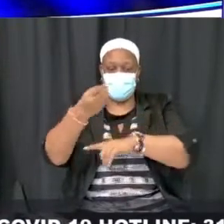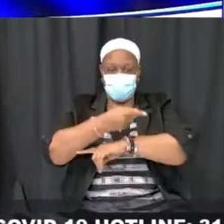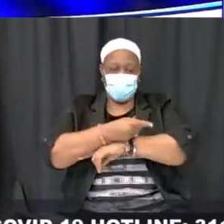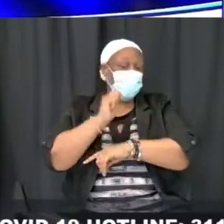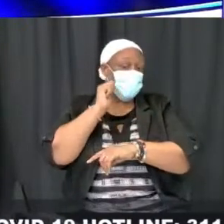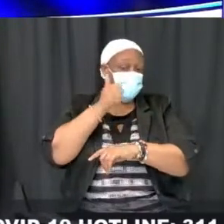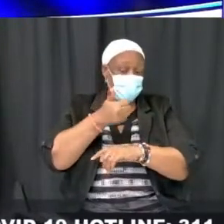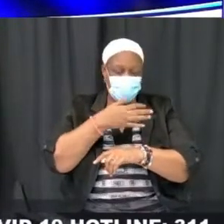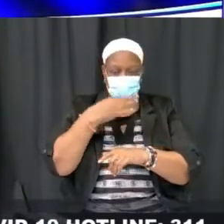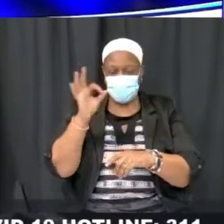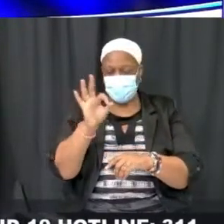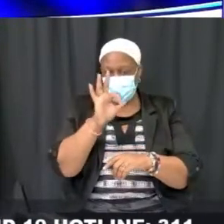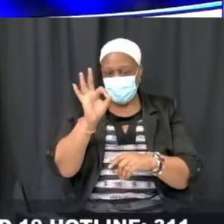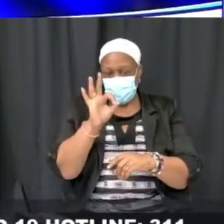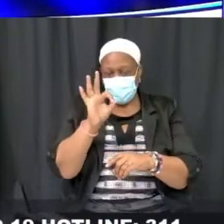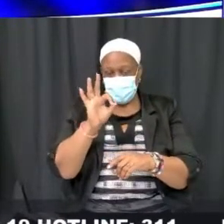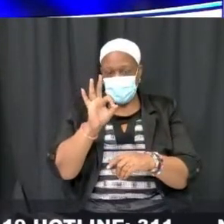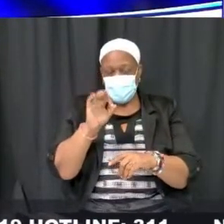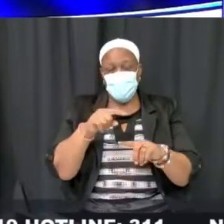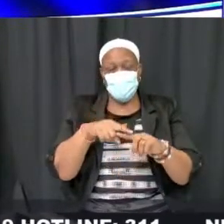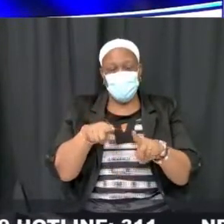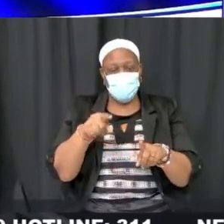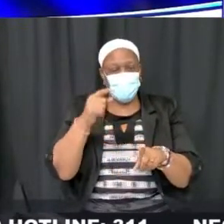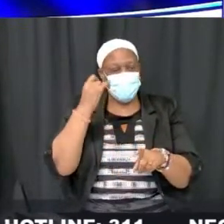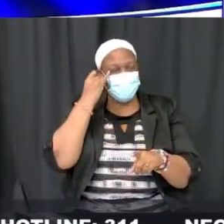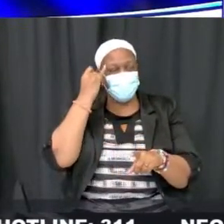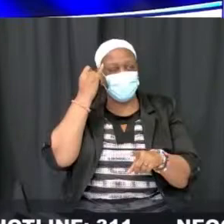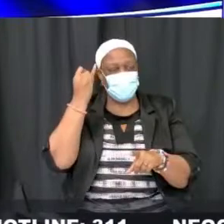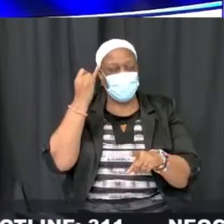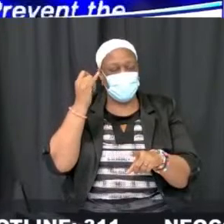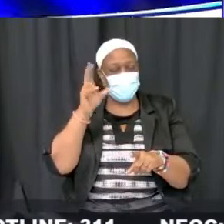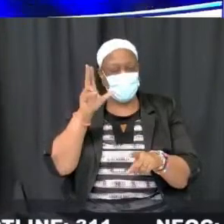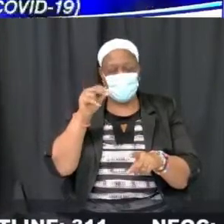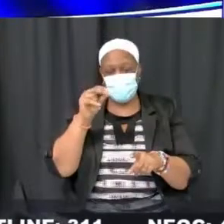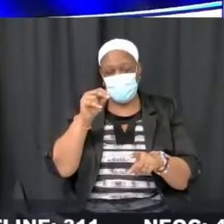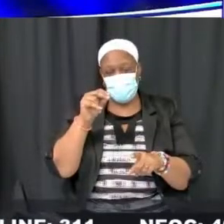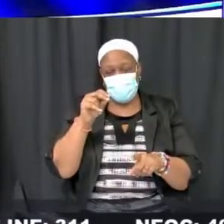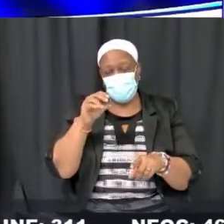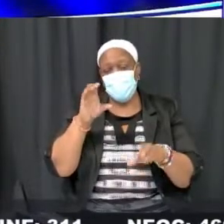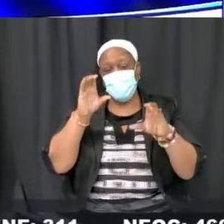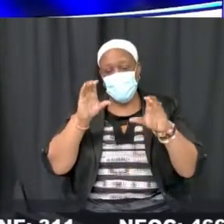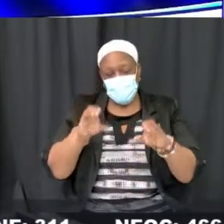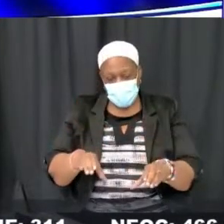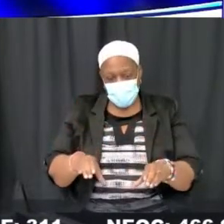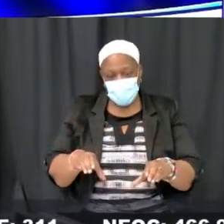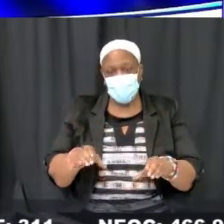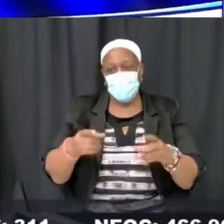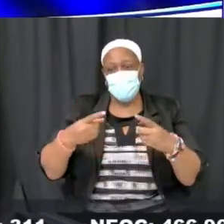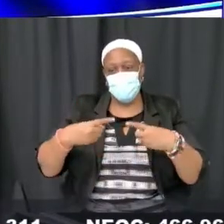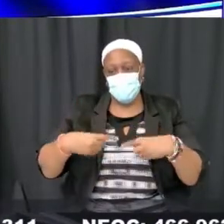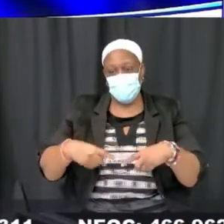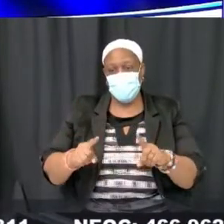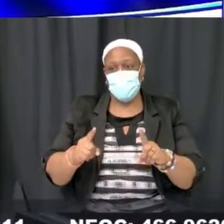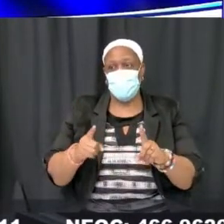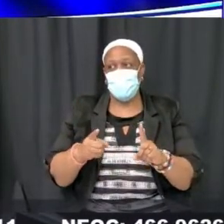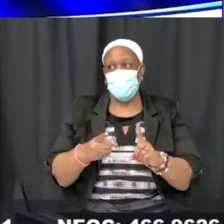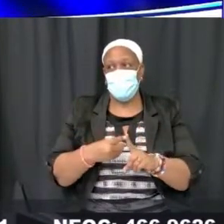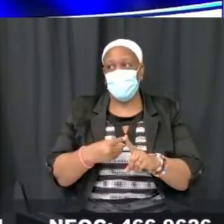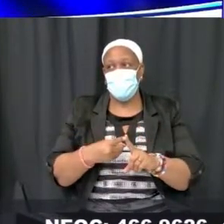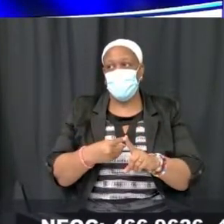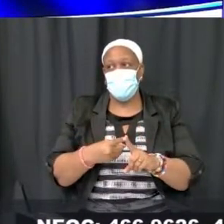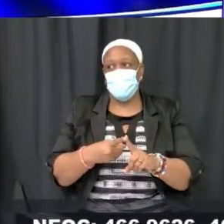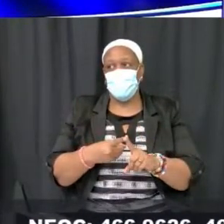of a disadvantage in being able to sell their fish on the